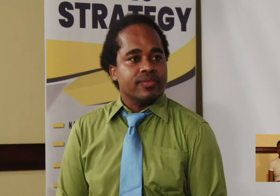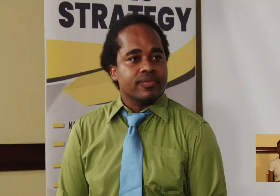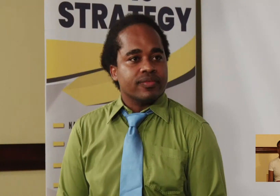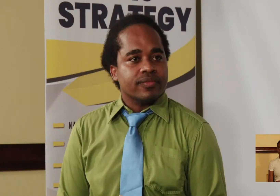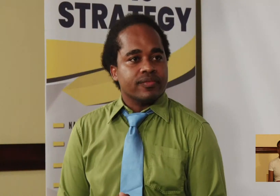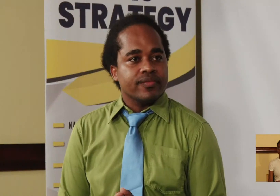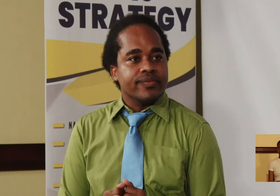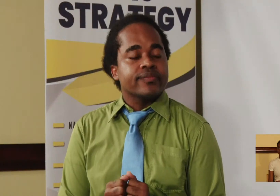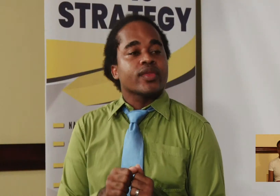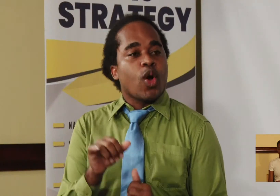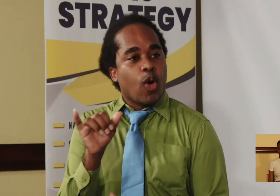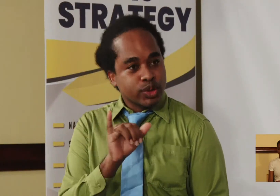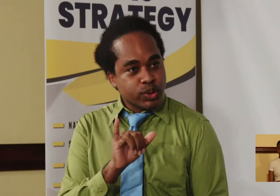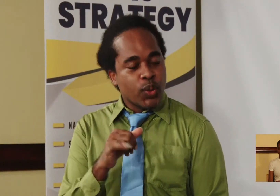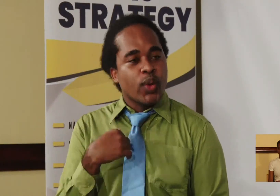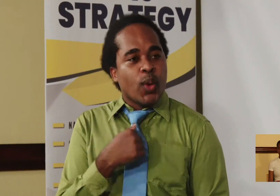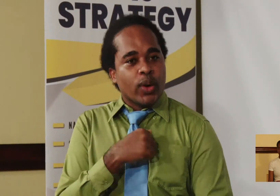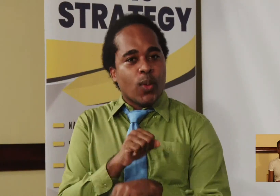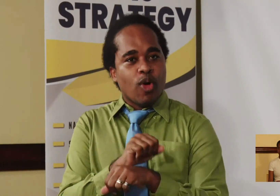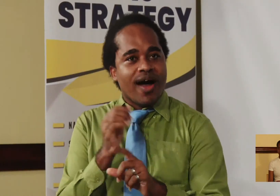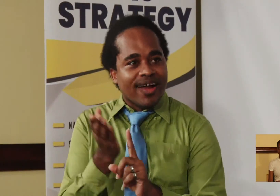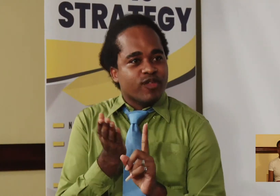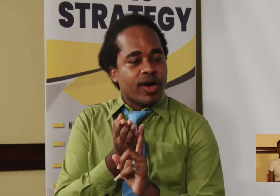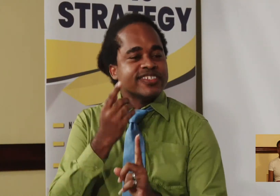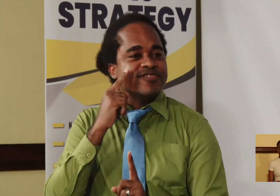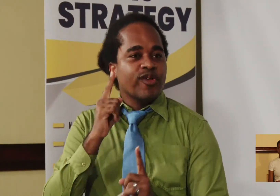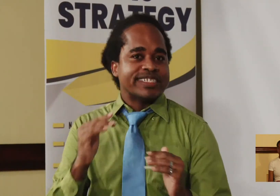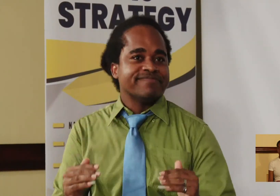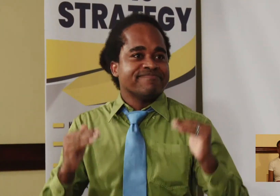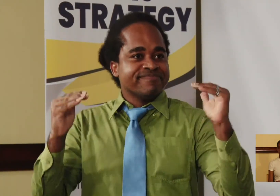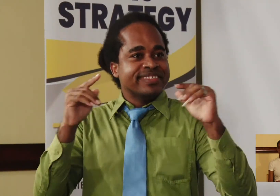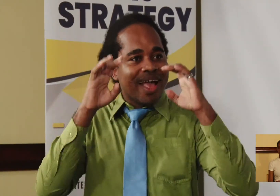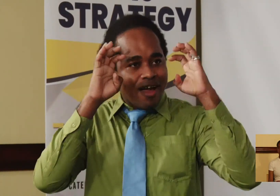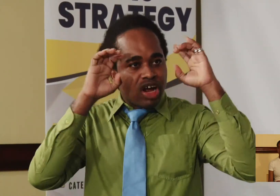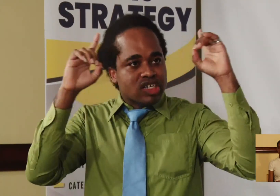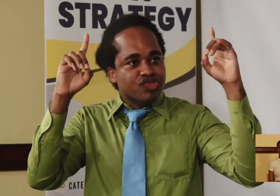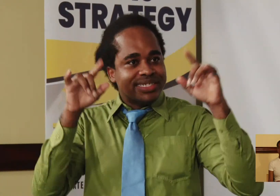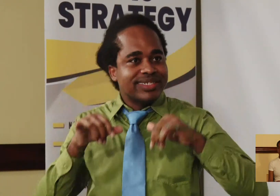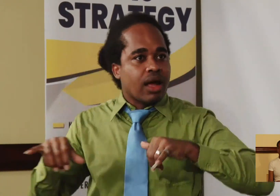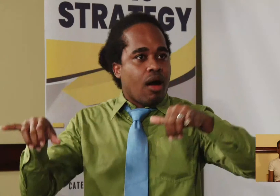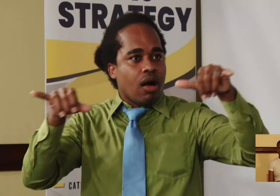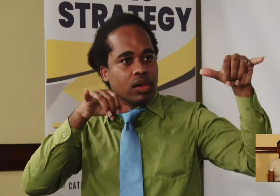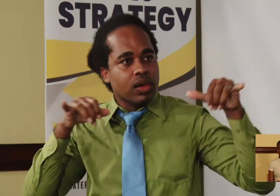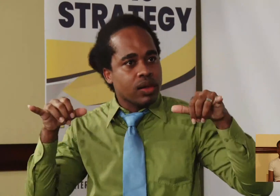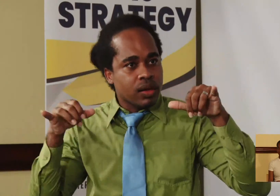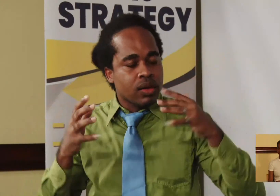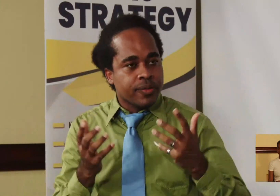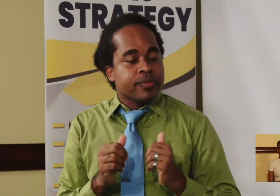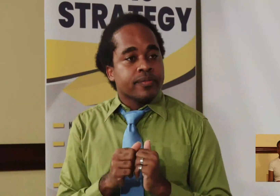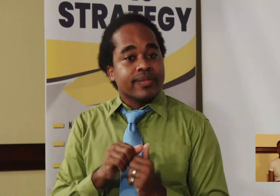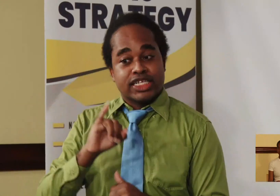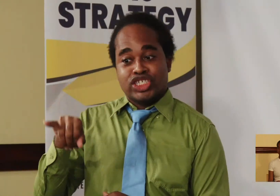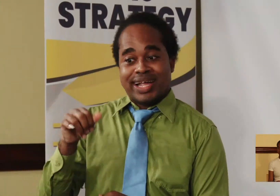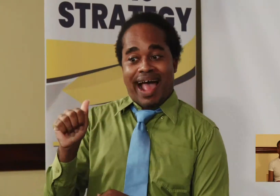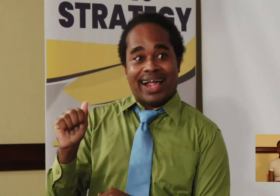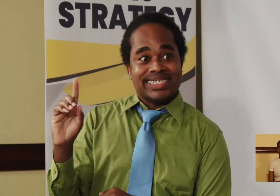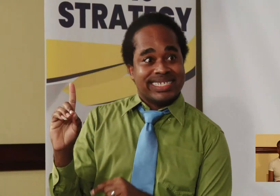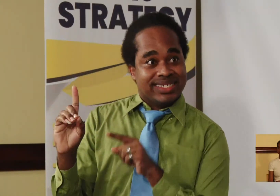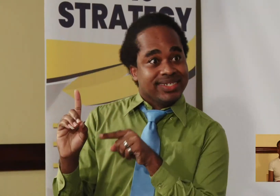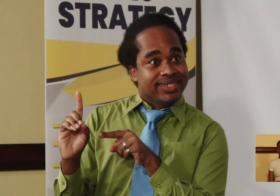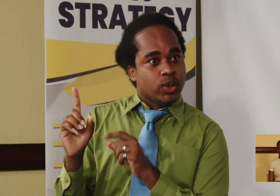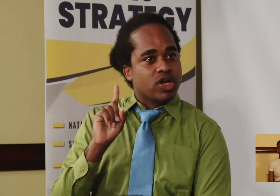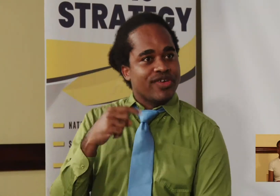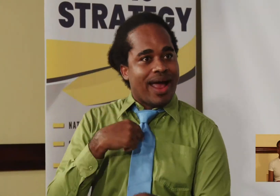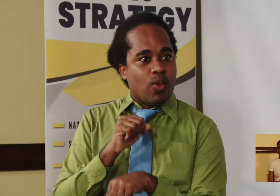because they have different circumstances. Also, we're working for higher education for all.